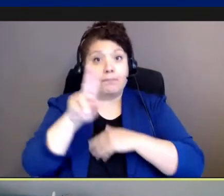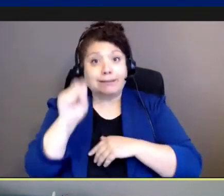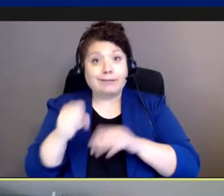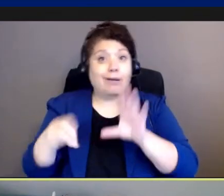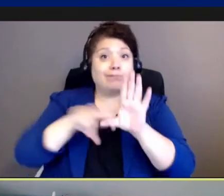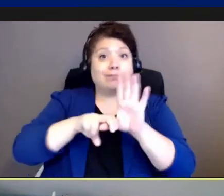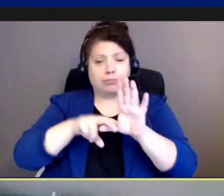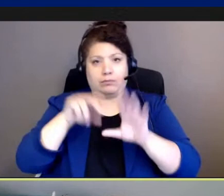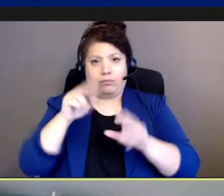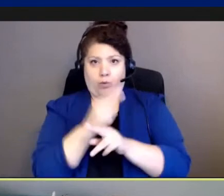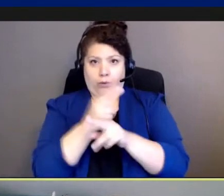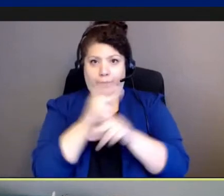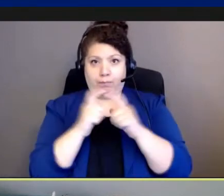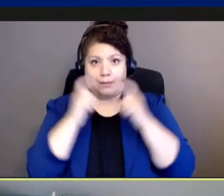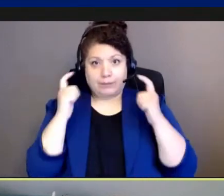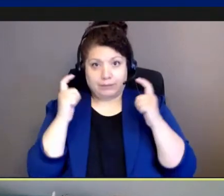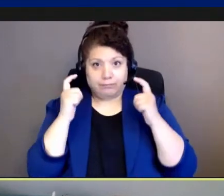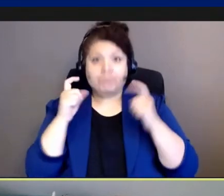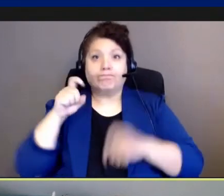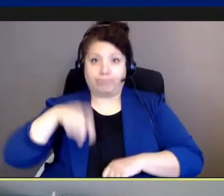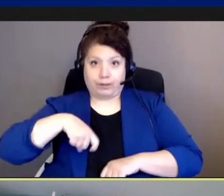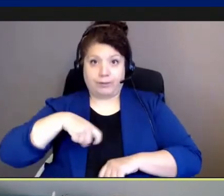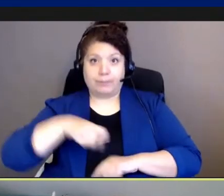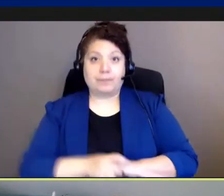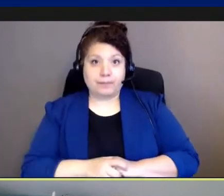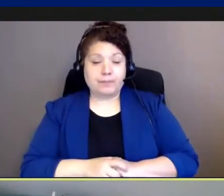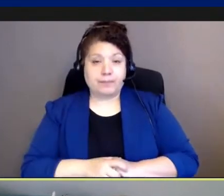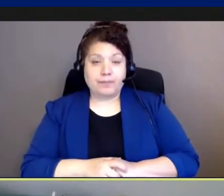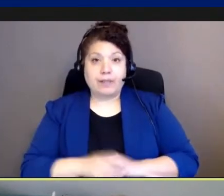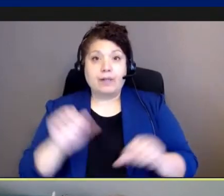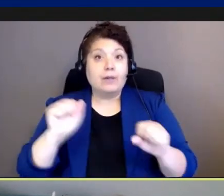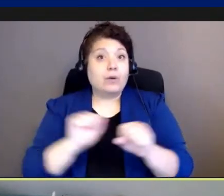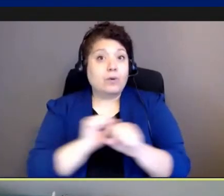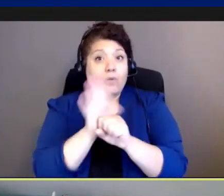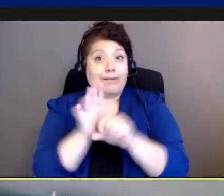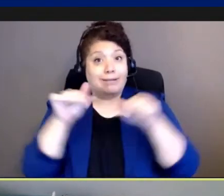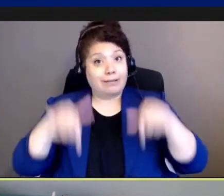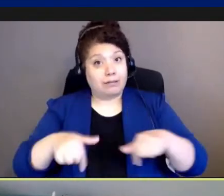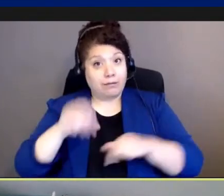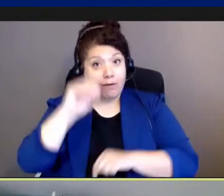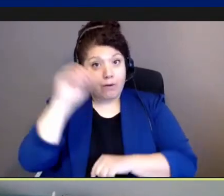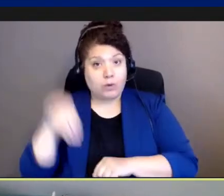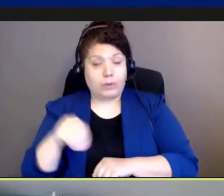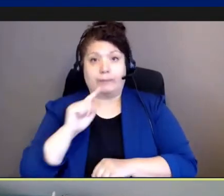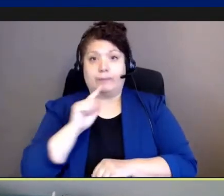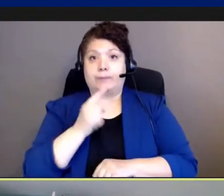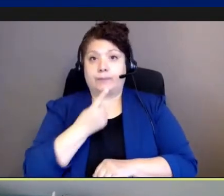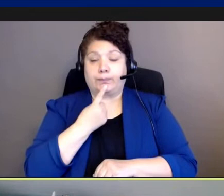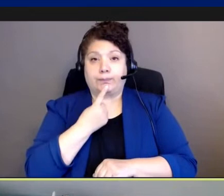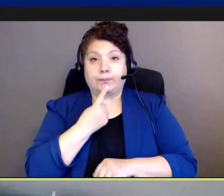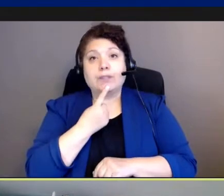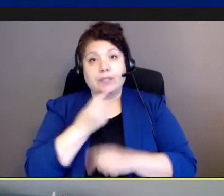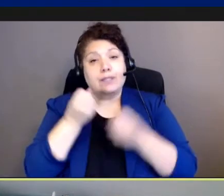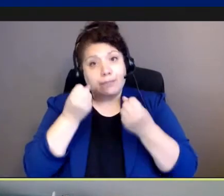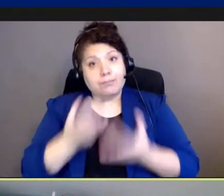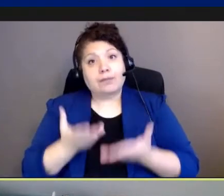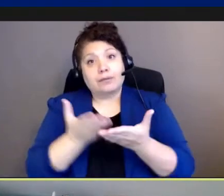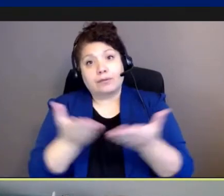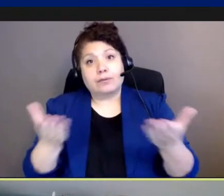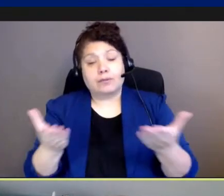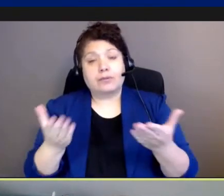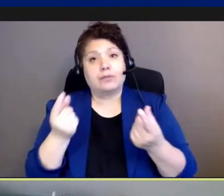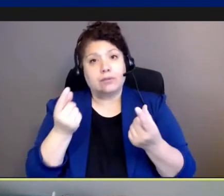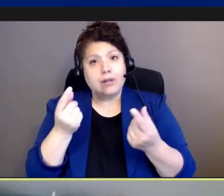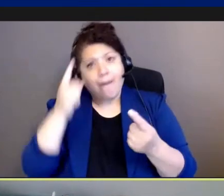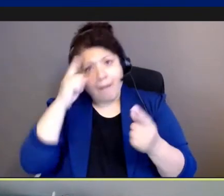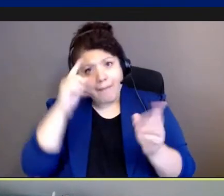well. The COVID-19 situation in Ottawa is critical. And as many members of our community plan to